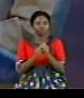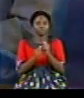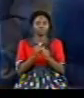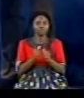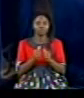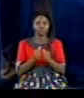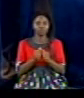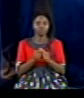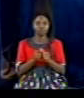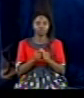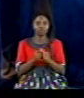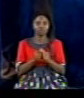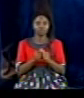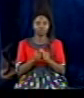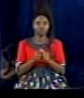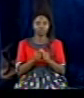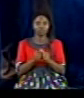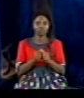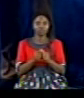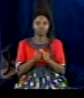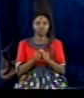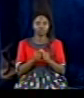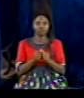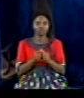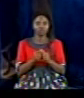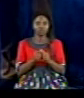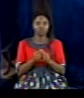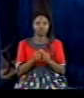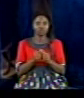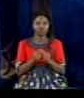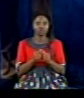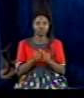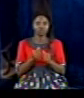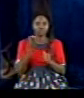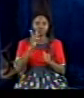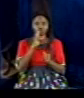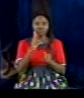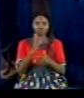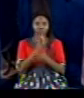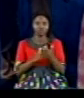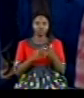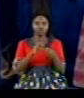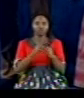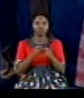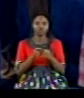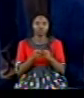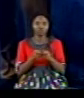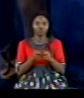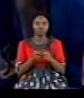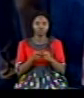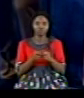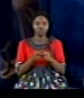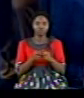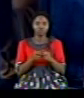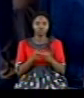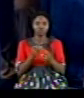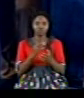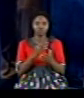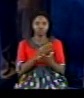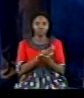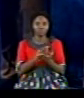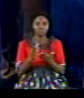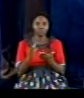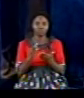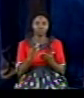device was implanted, and there were complications resulting with obvious failure of that pacemaker device.